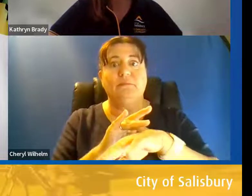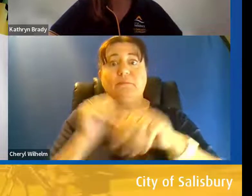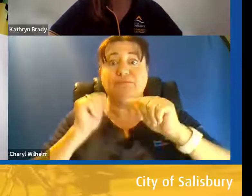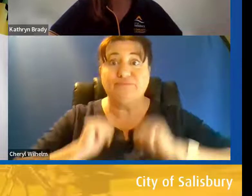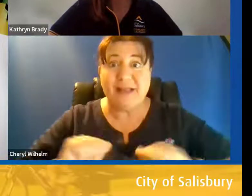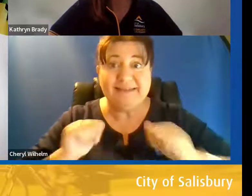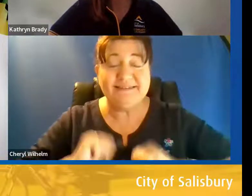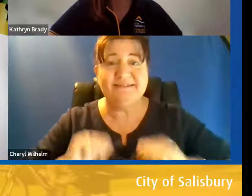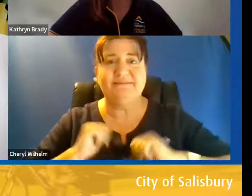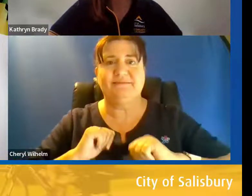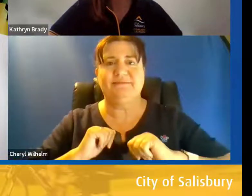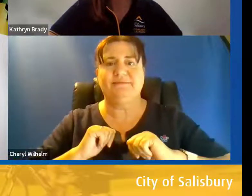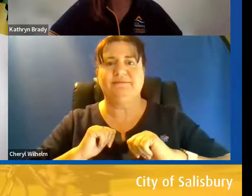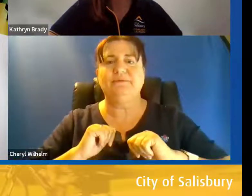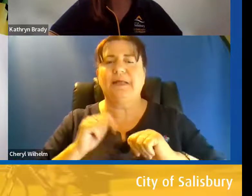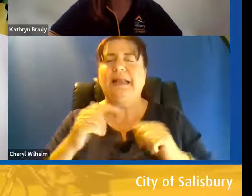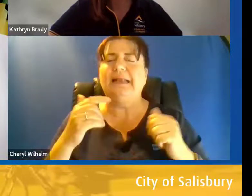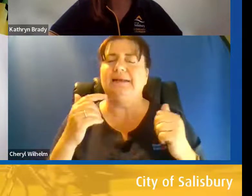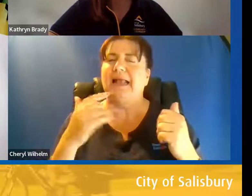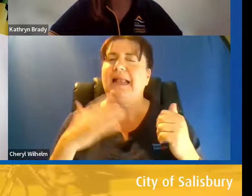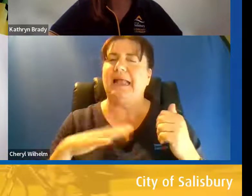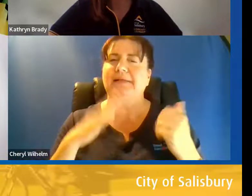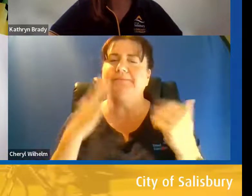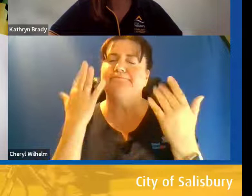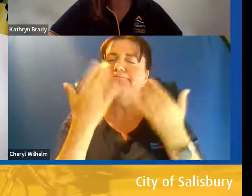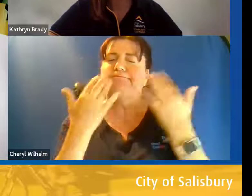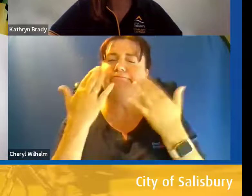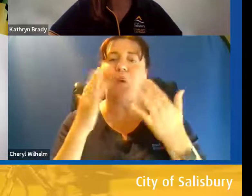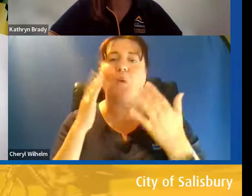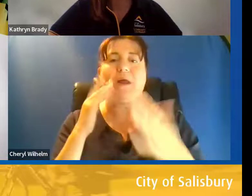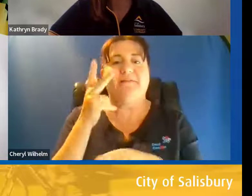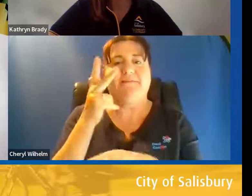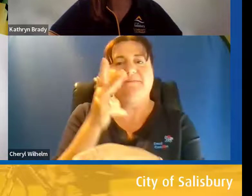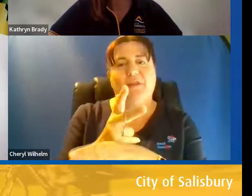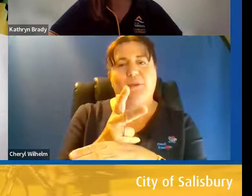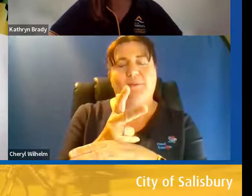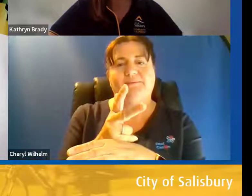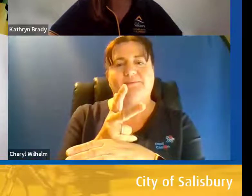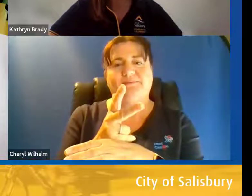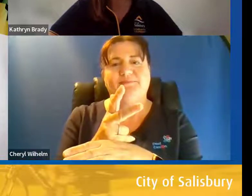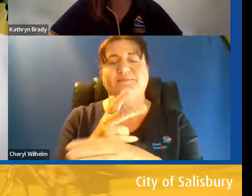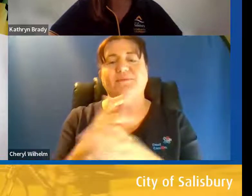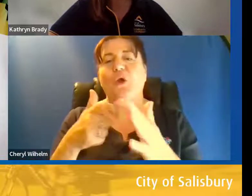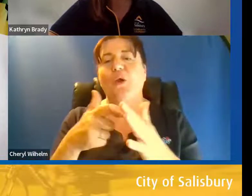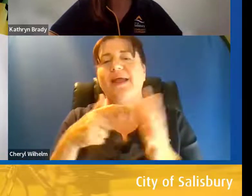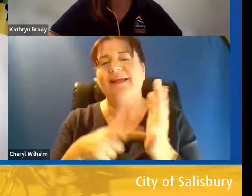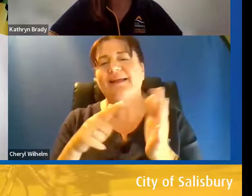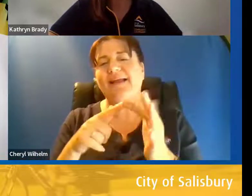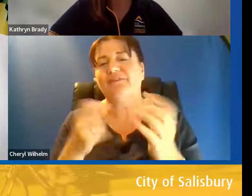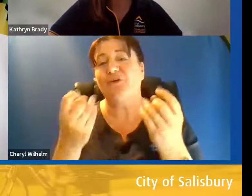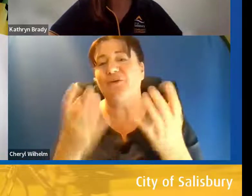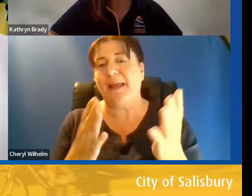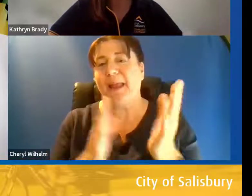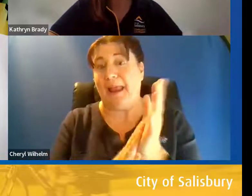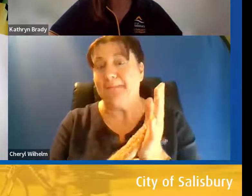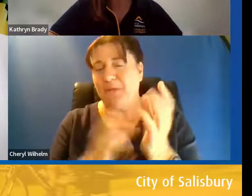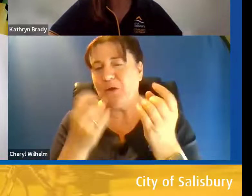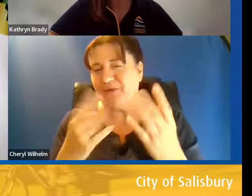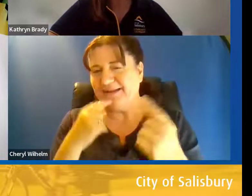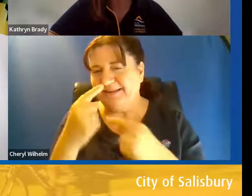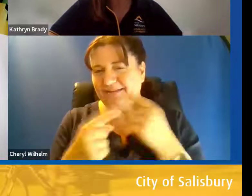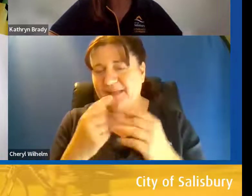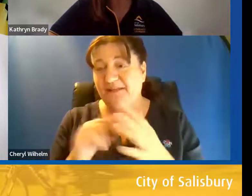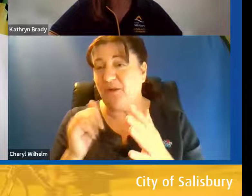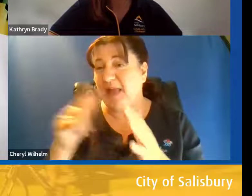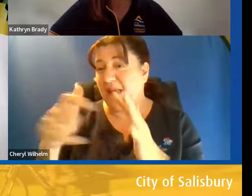translation, we brought in, we had rehearsals, we needed to think about the video. And